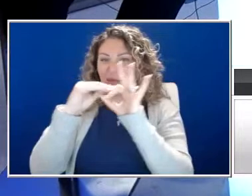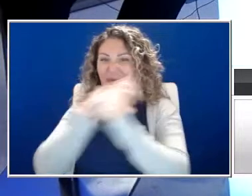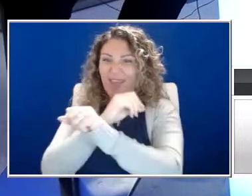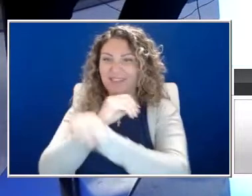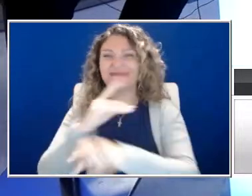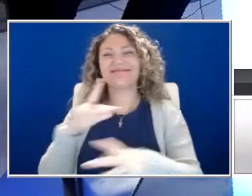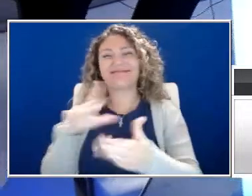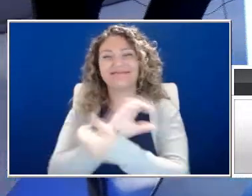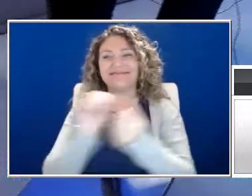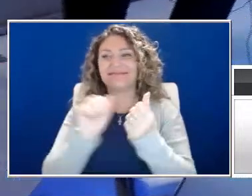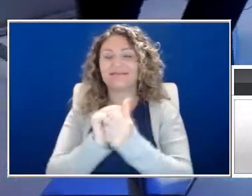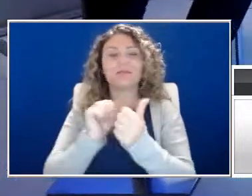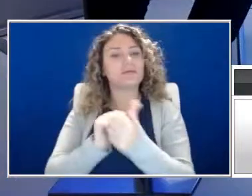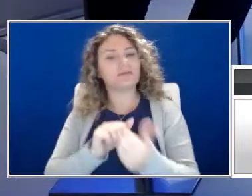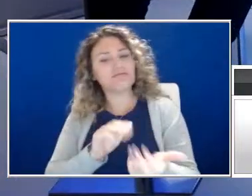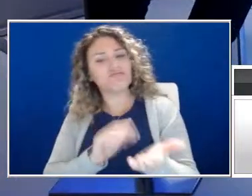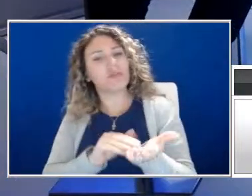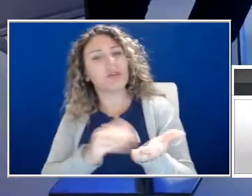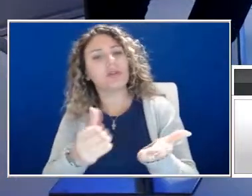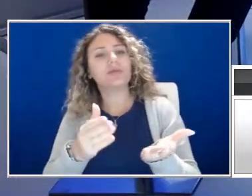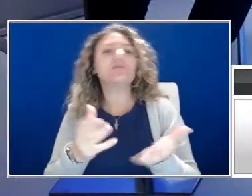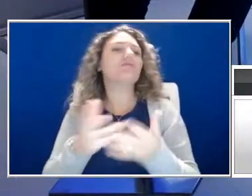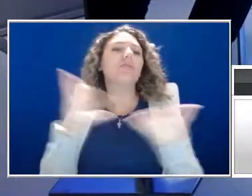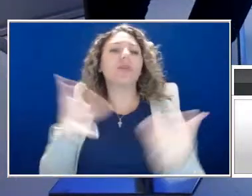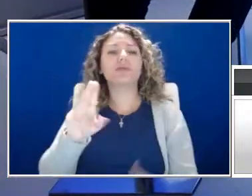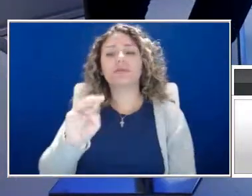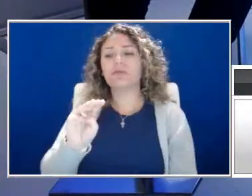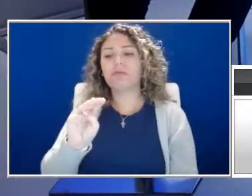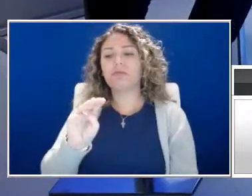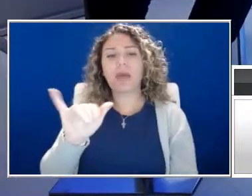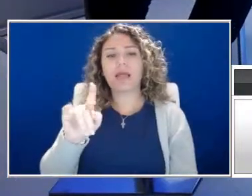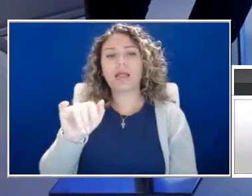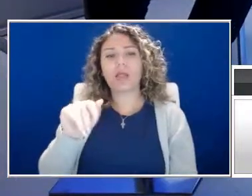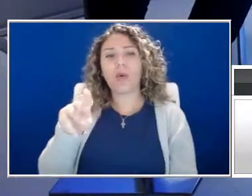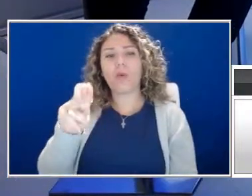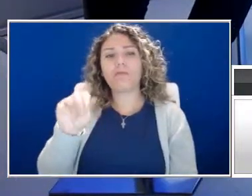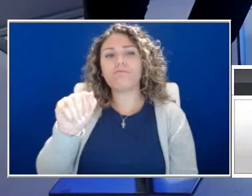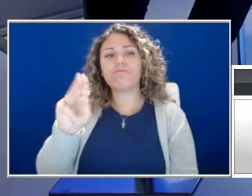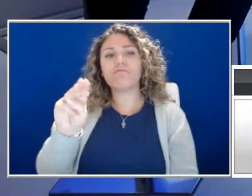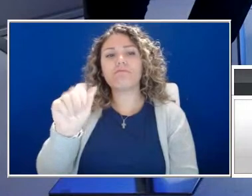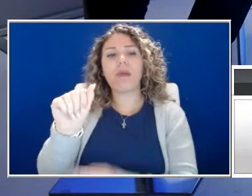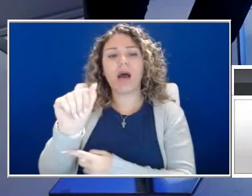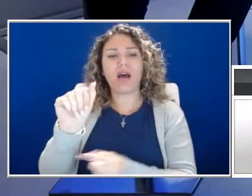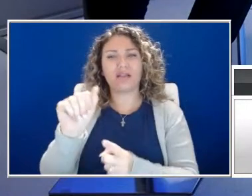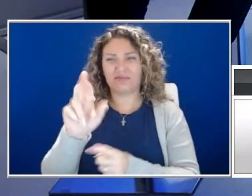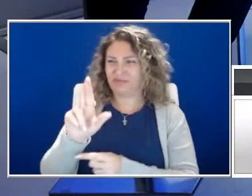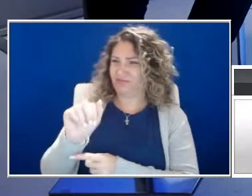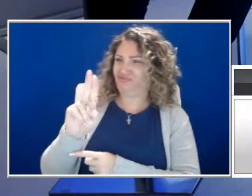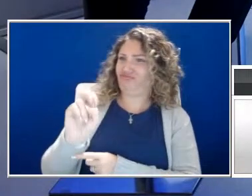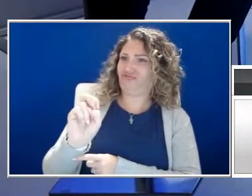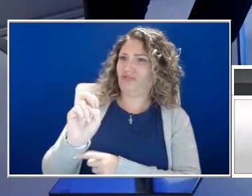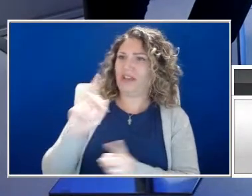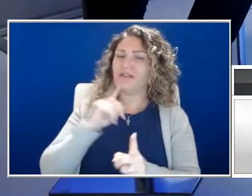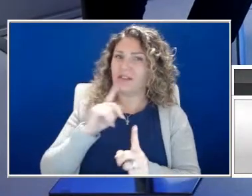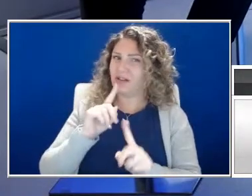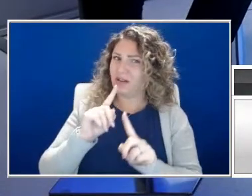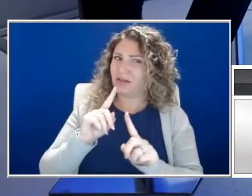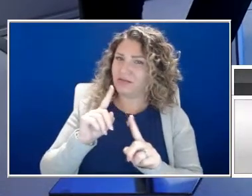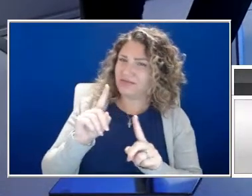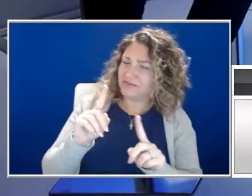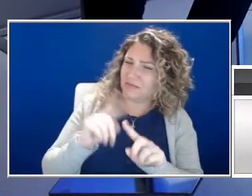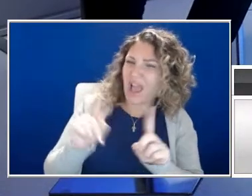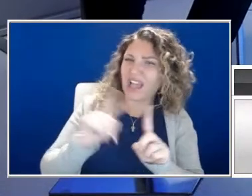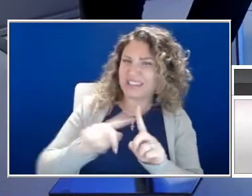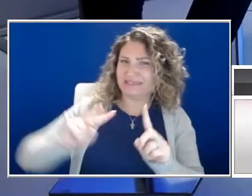is multiple myeloma so rare? It's rare when we talk about all the cancers, but it's actually the second most common blood cancer, correct? Correct. But still That's